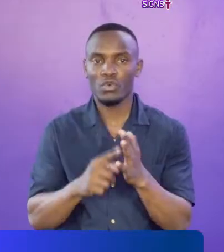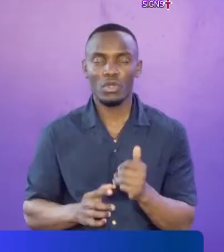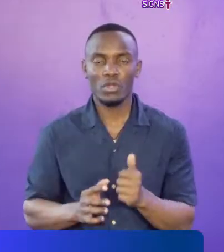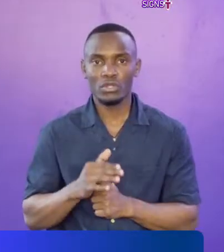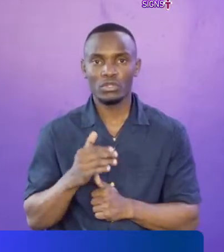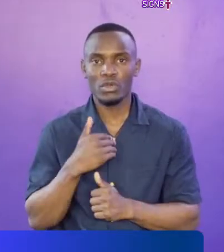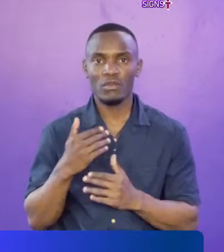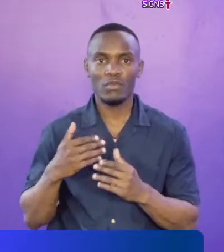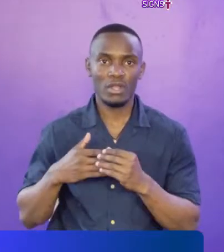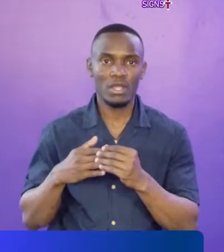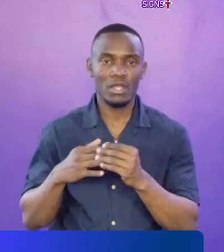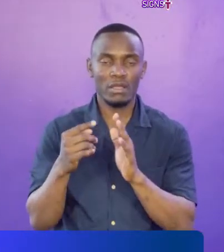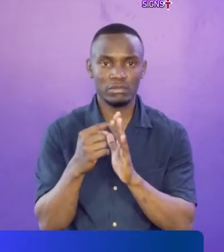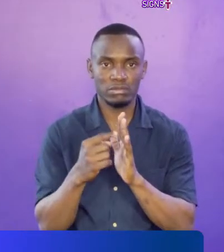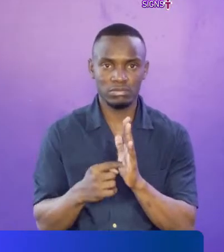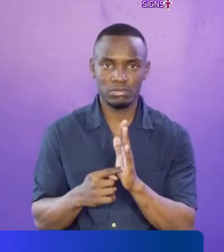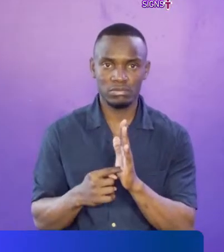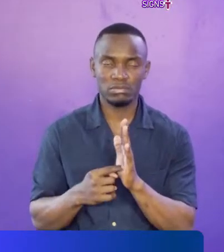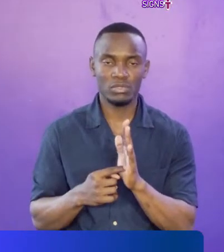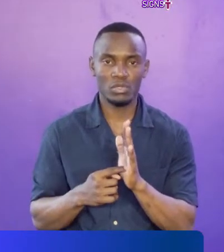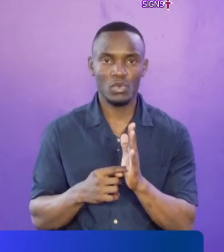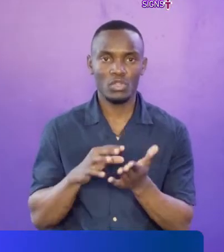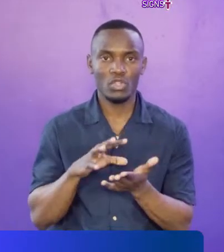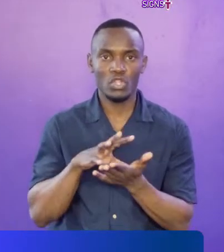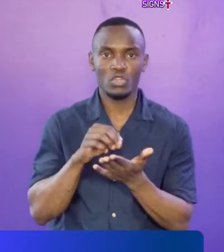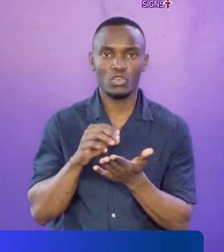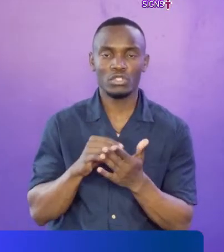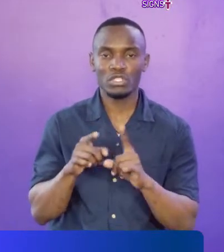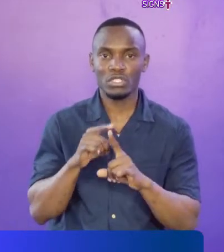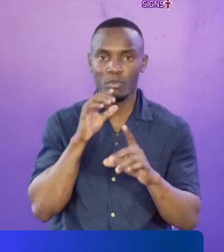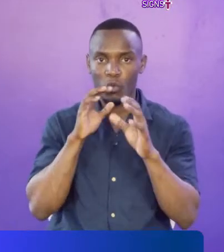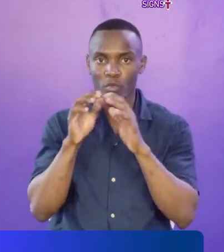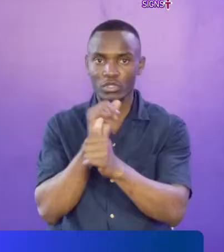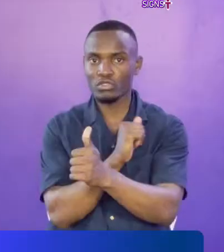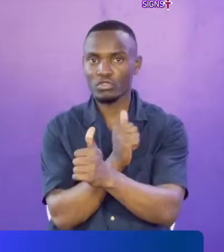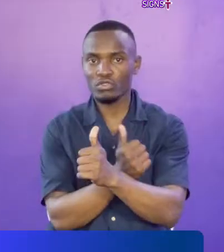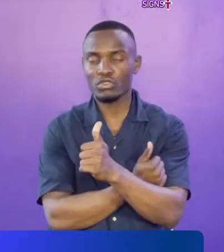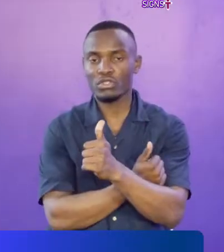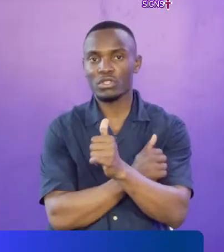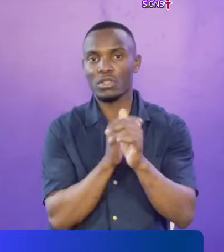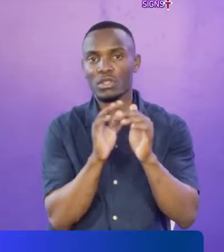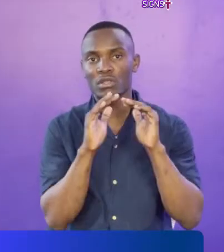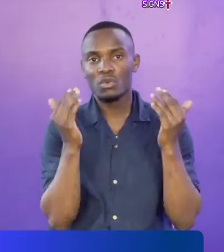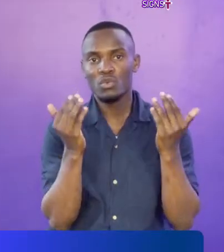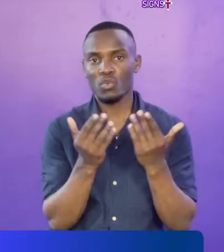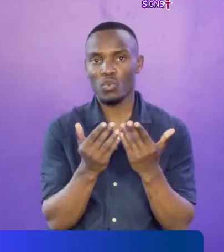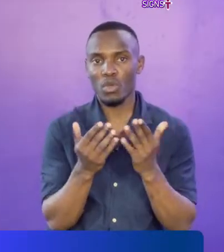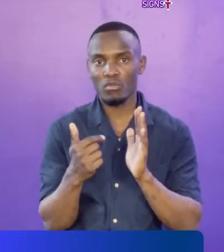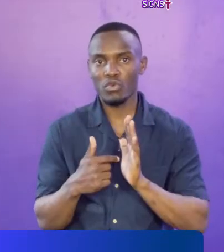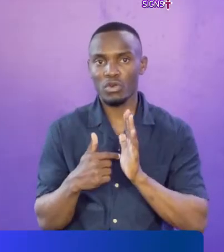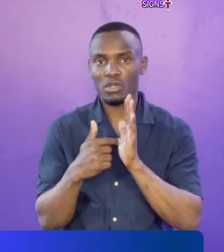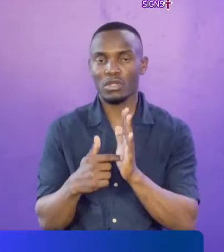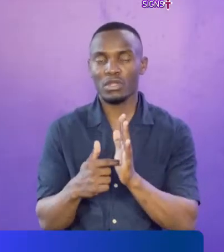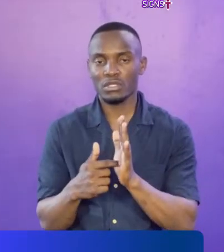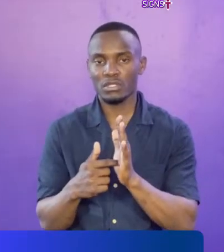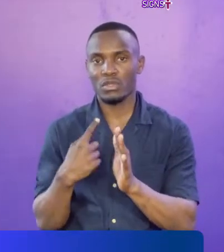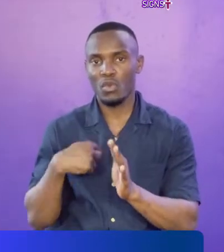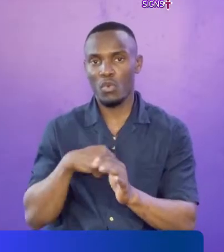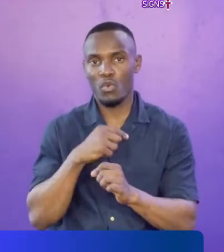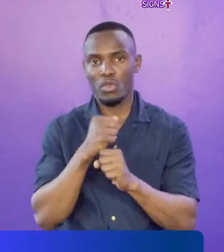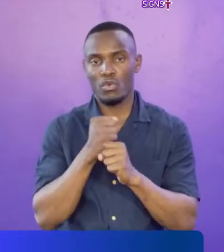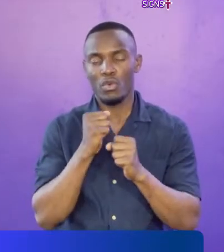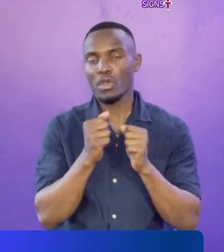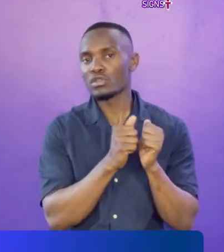Even this Communications Authority, the world of broadcasting frequencies, we work together through partners to see what kind